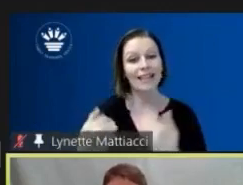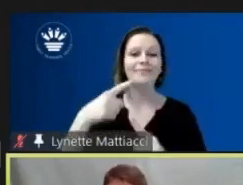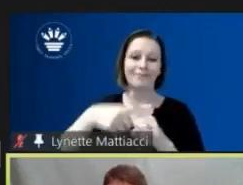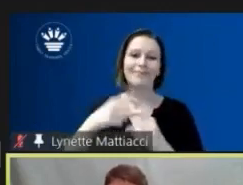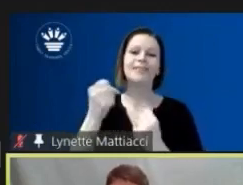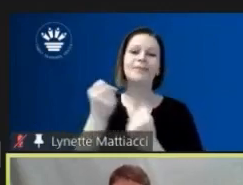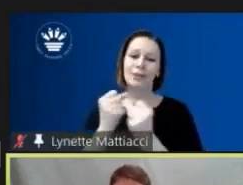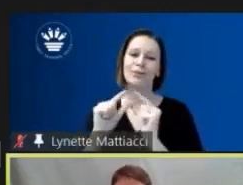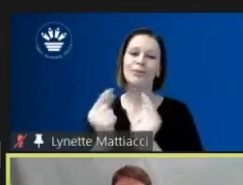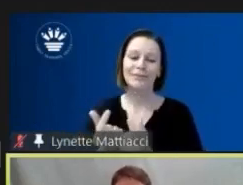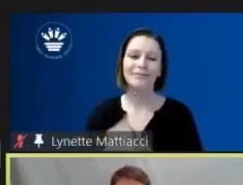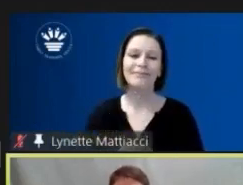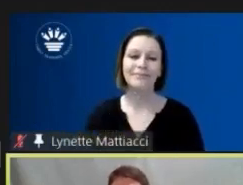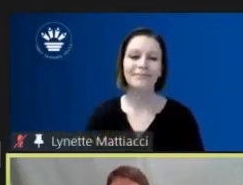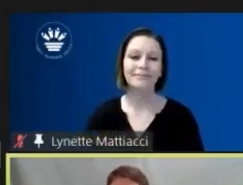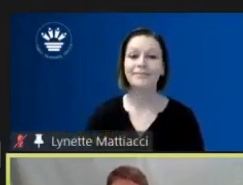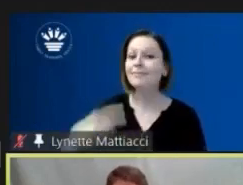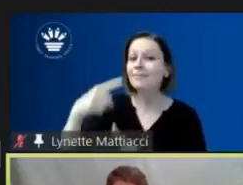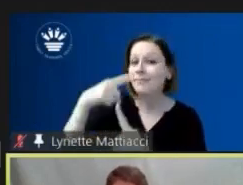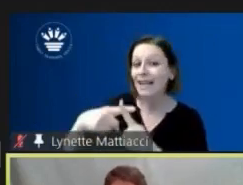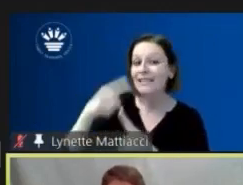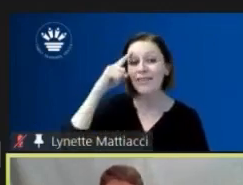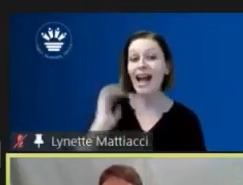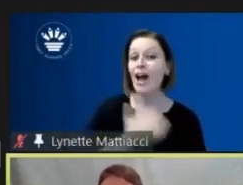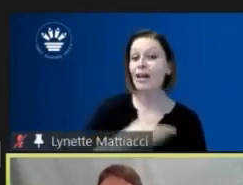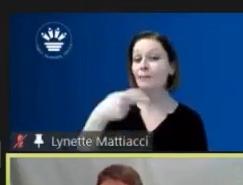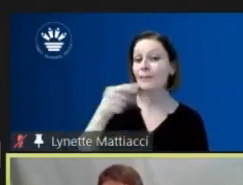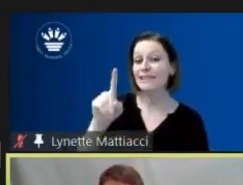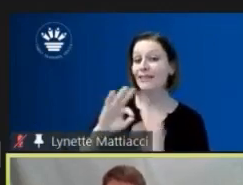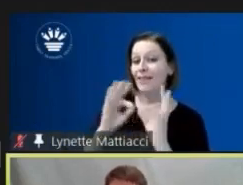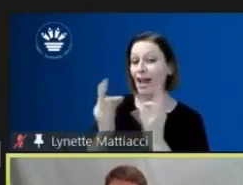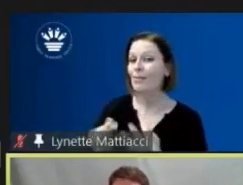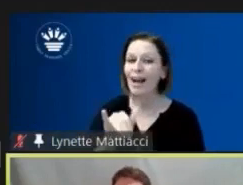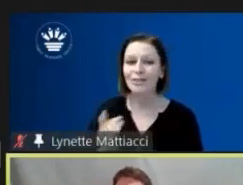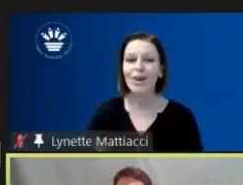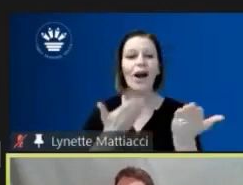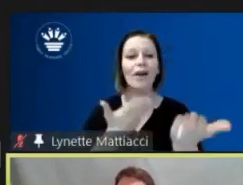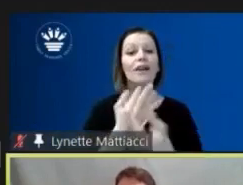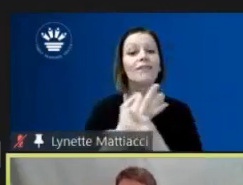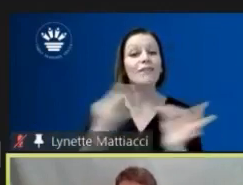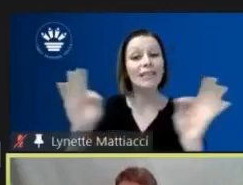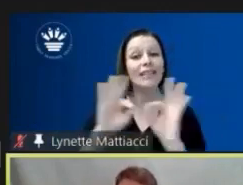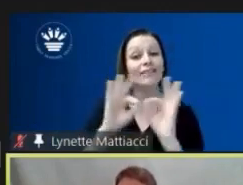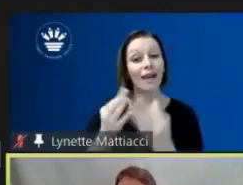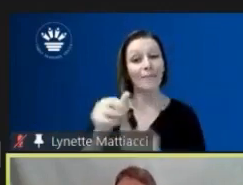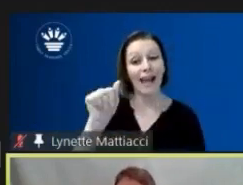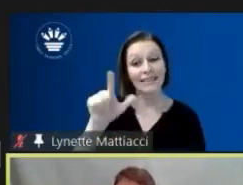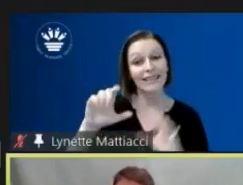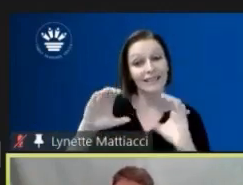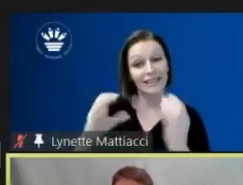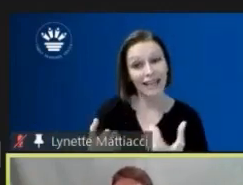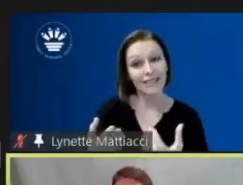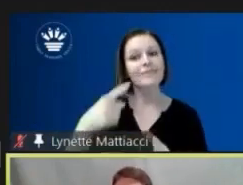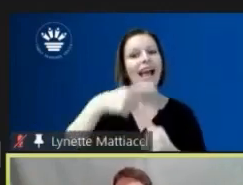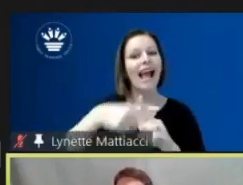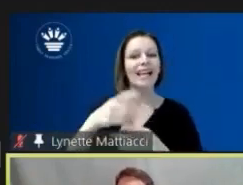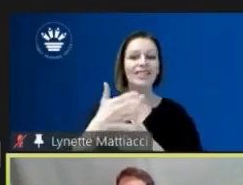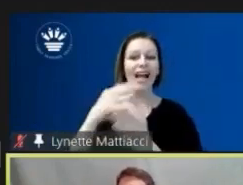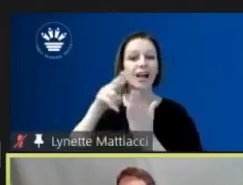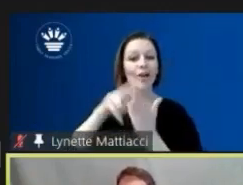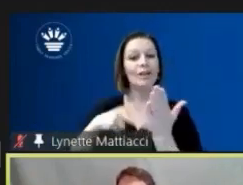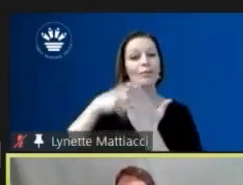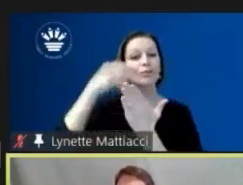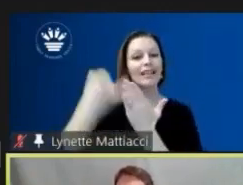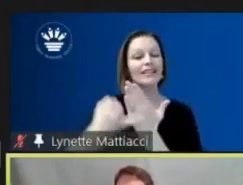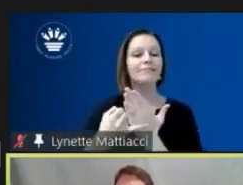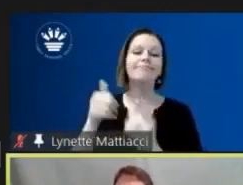near future, we will offer community ASL classes and support groups. In addition, for our PSD families, we